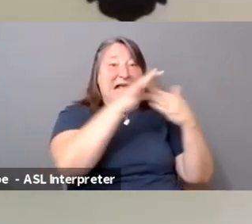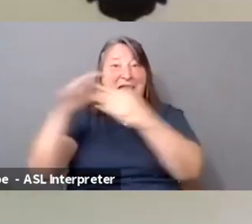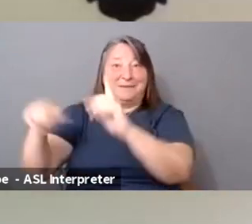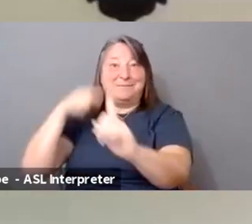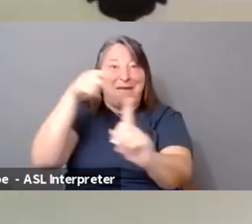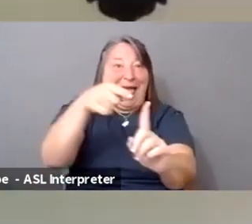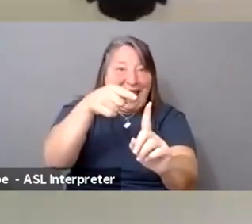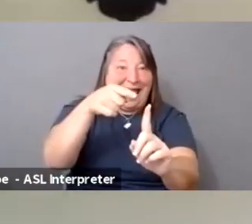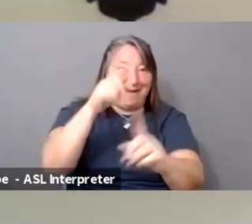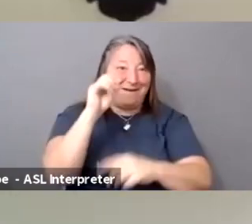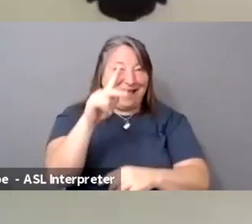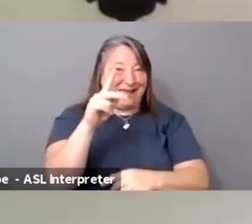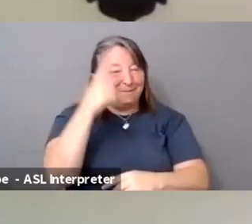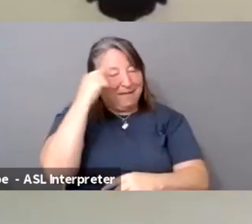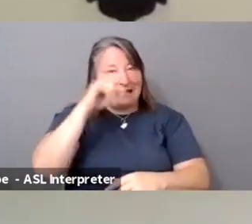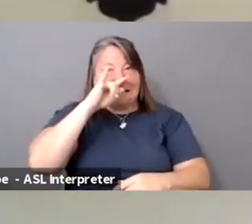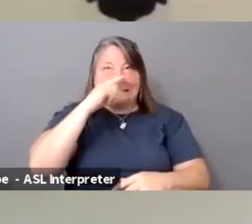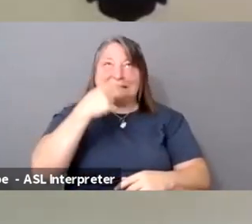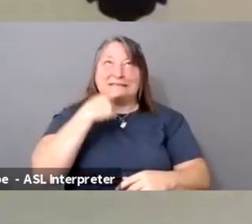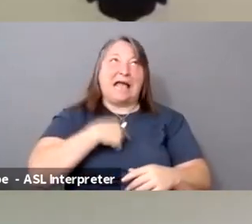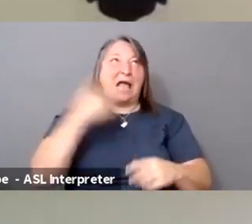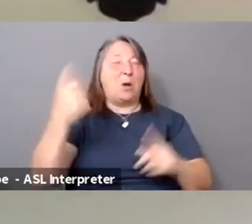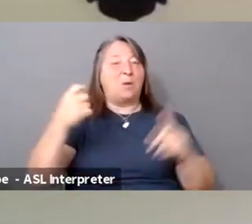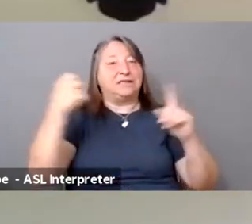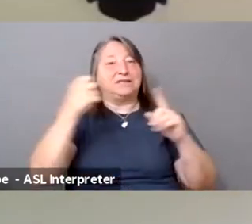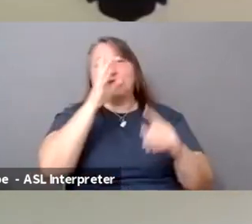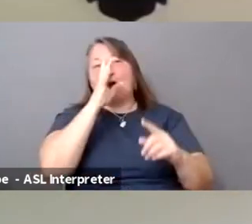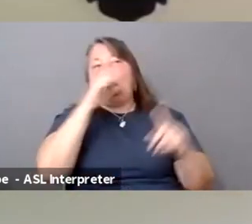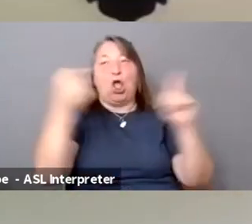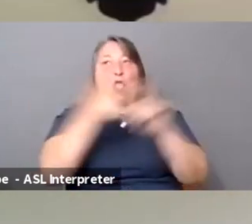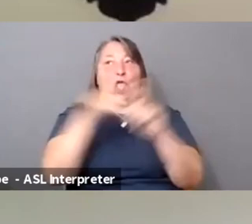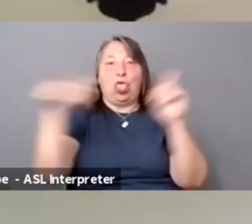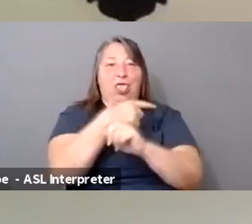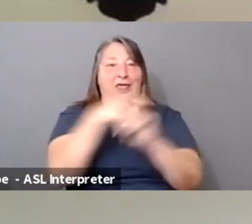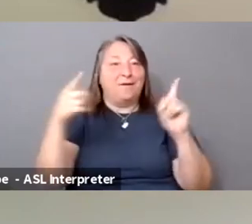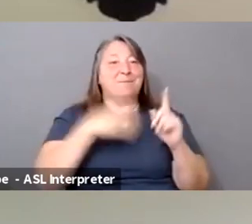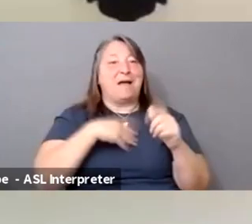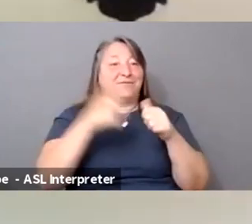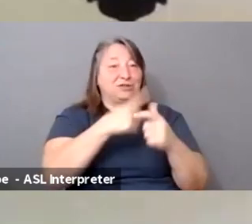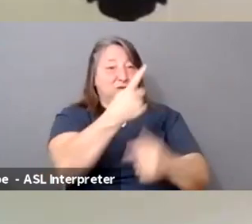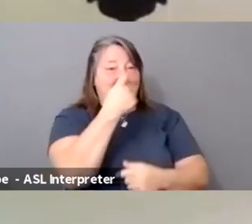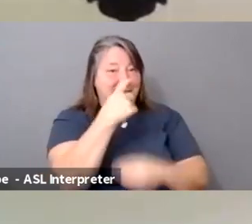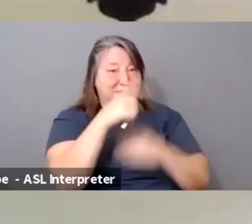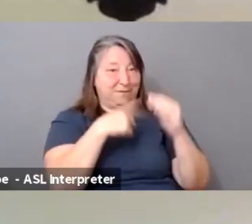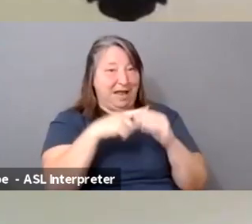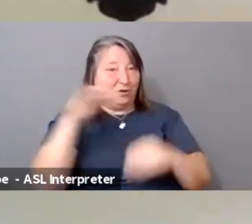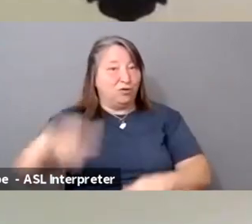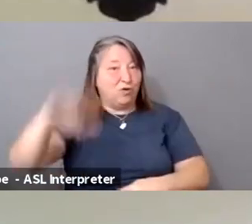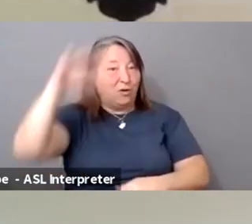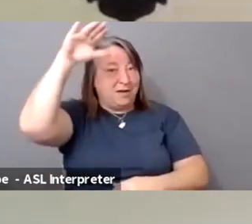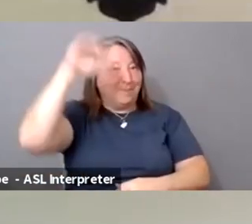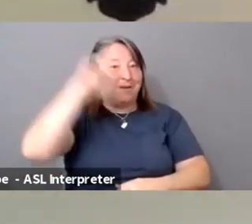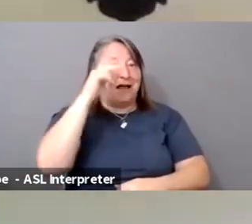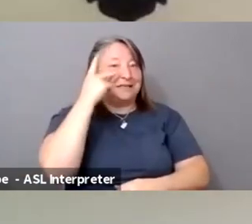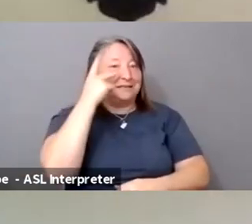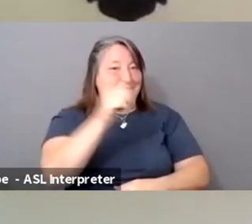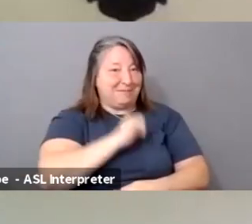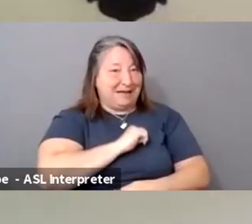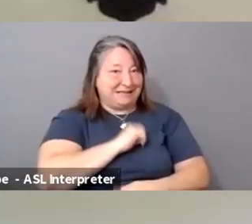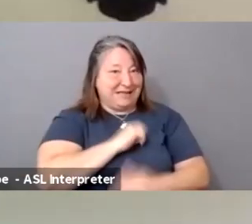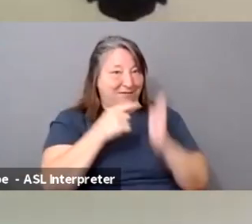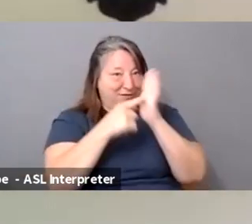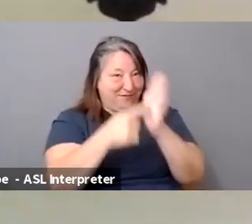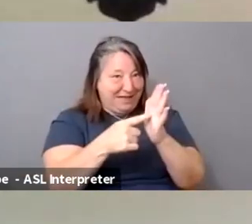back on if I. So the first question was about growing up and not seeing myself reflected. Is